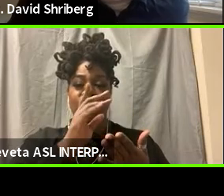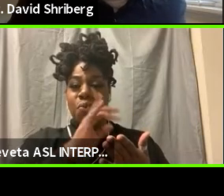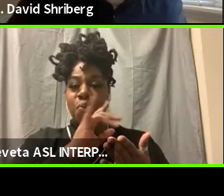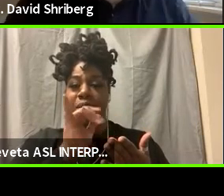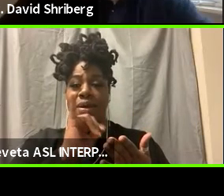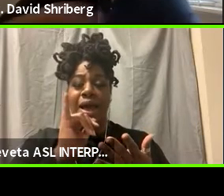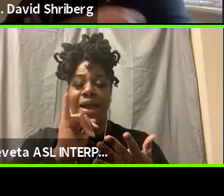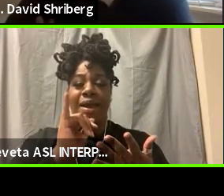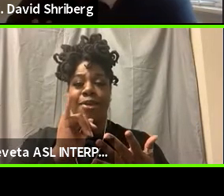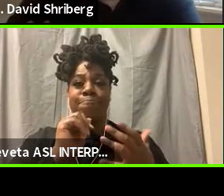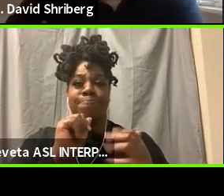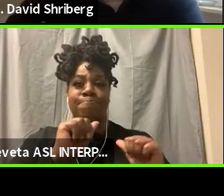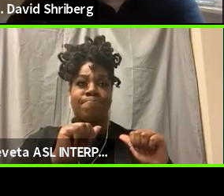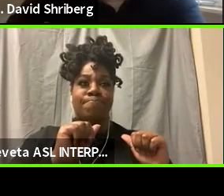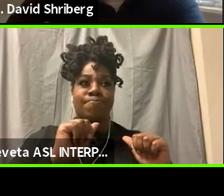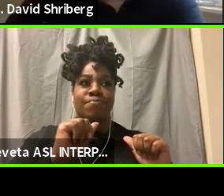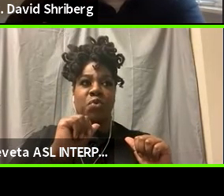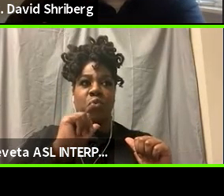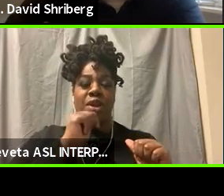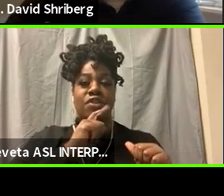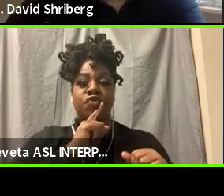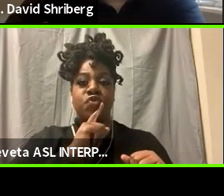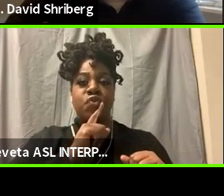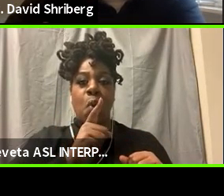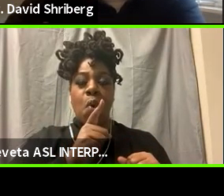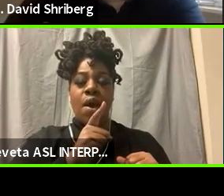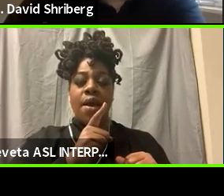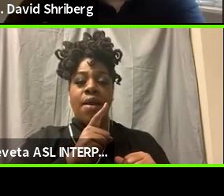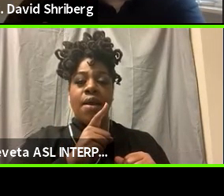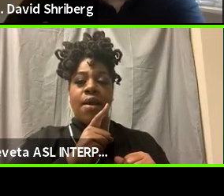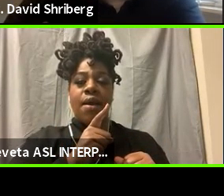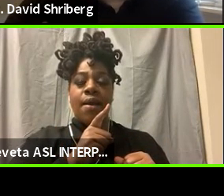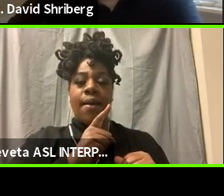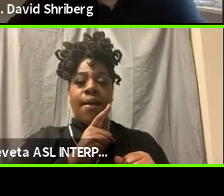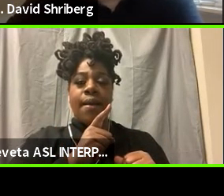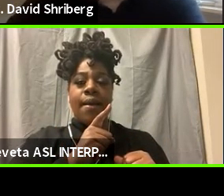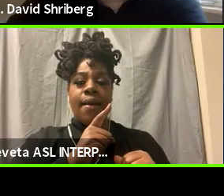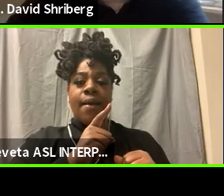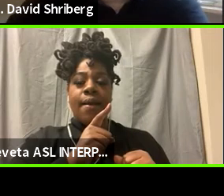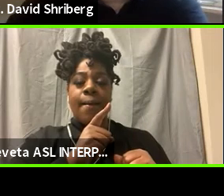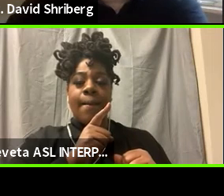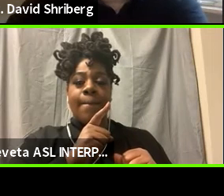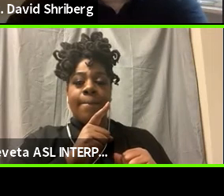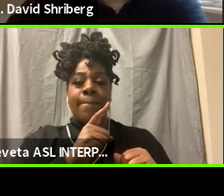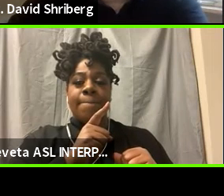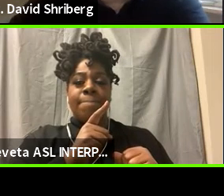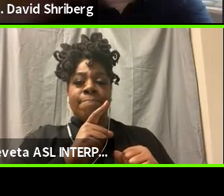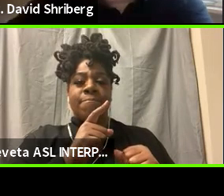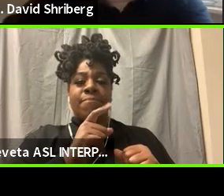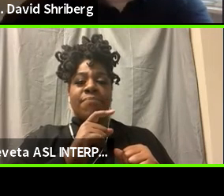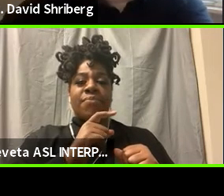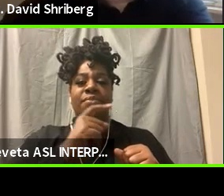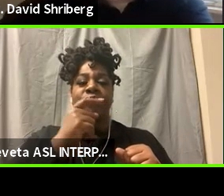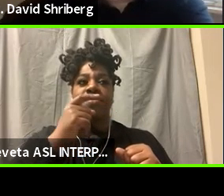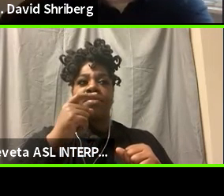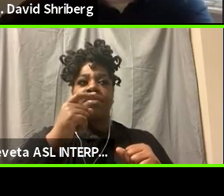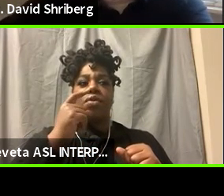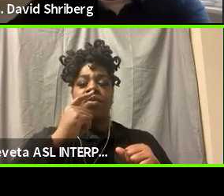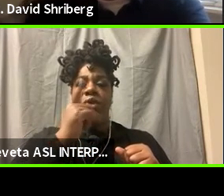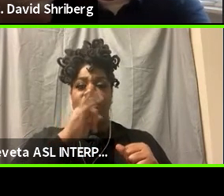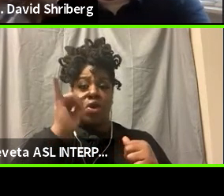wonderful things that Dr. McKnight even spoke to, the need to provide social emotional learning as well as